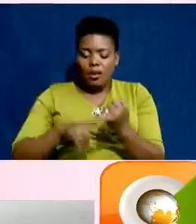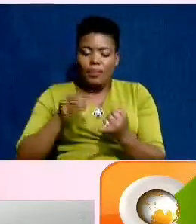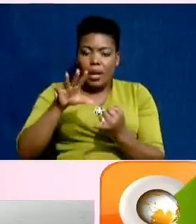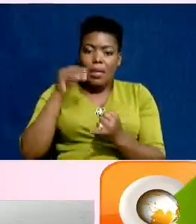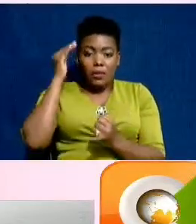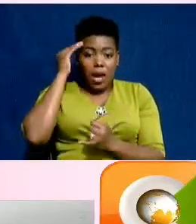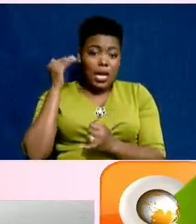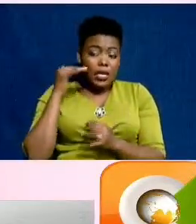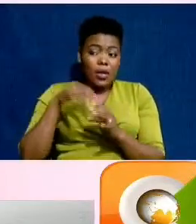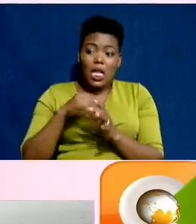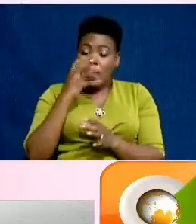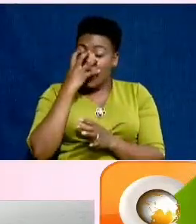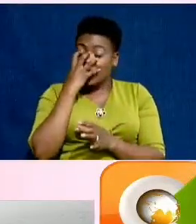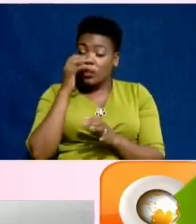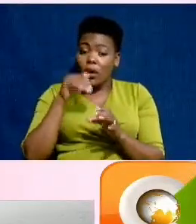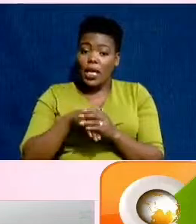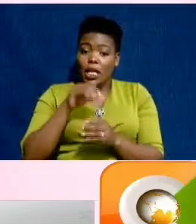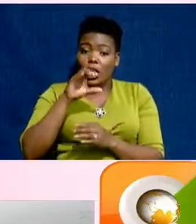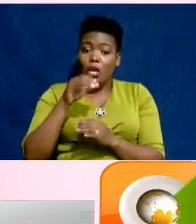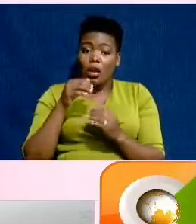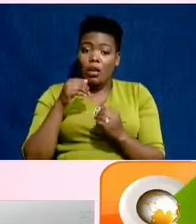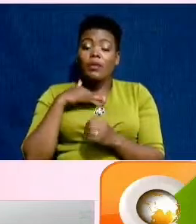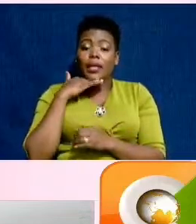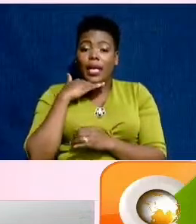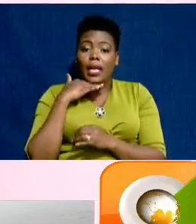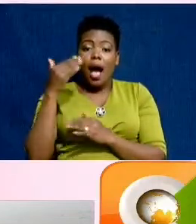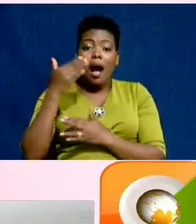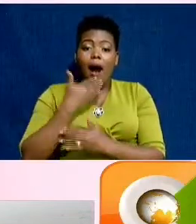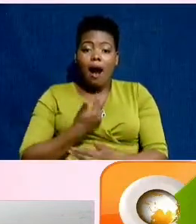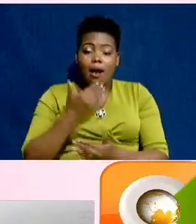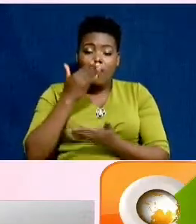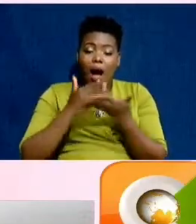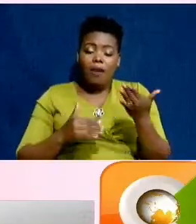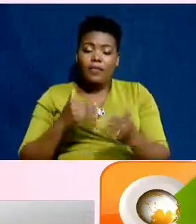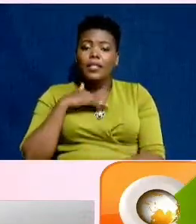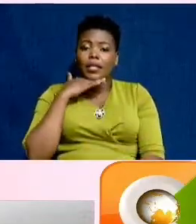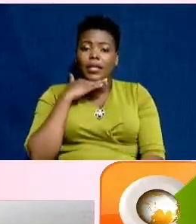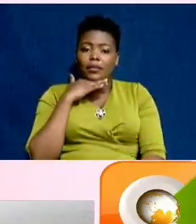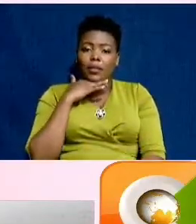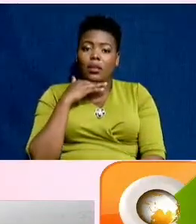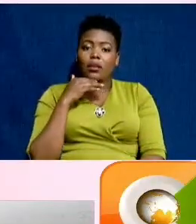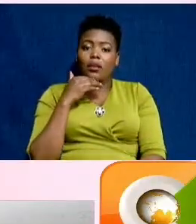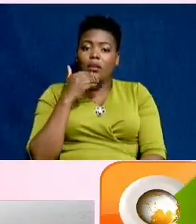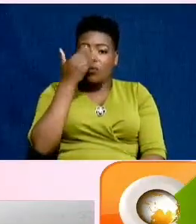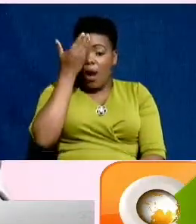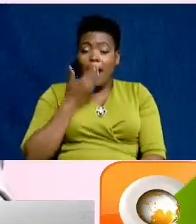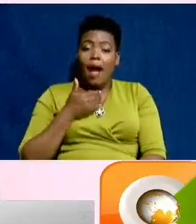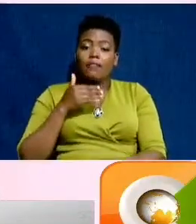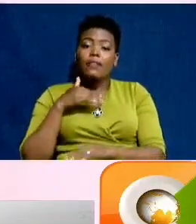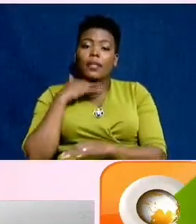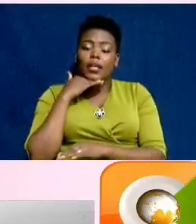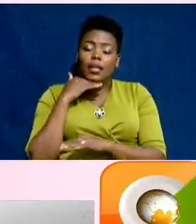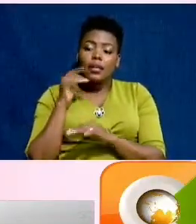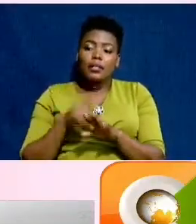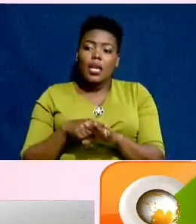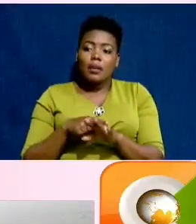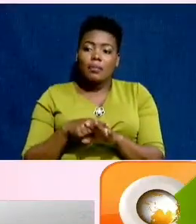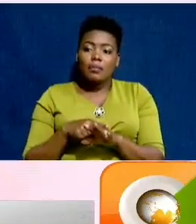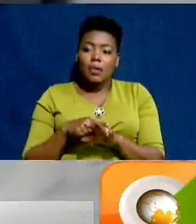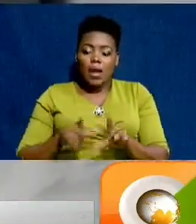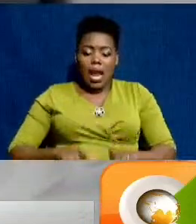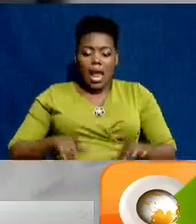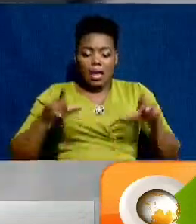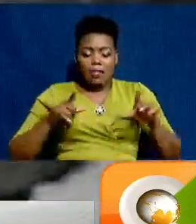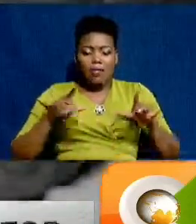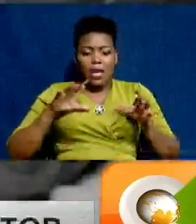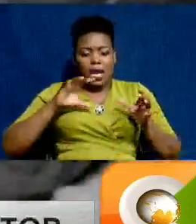right? You're on the machine, you're in coma. I start rolling your head left and right. Normally, if you're alive, Lillian, if I turn your head